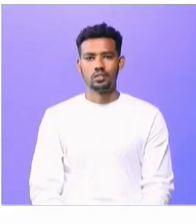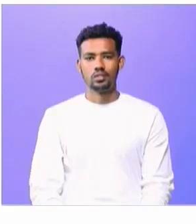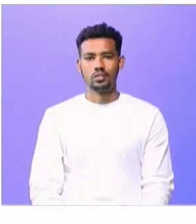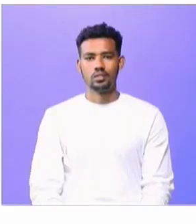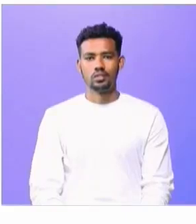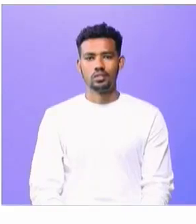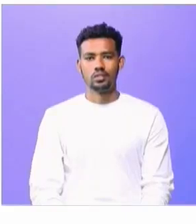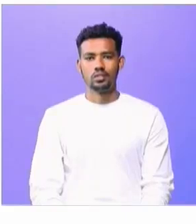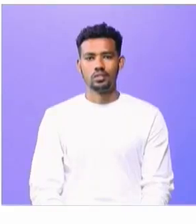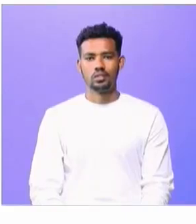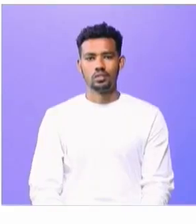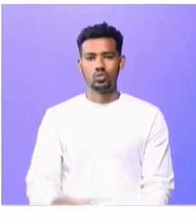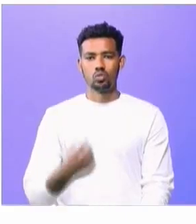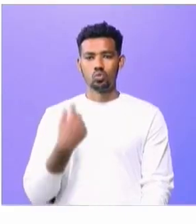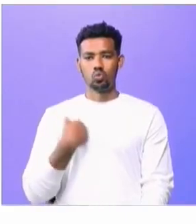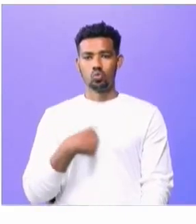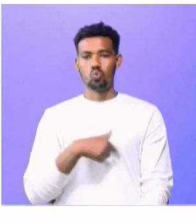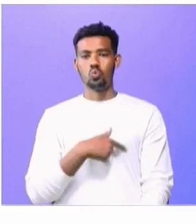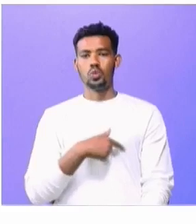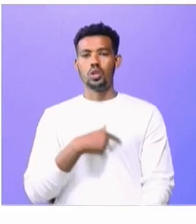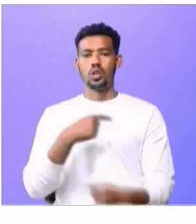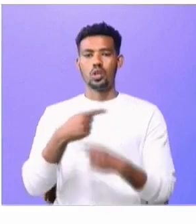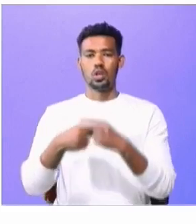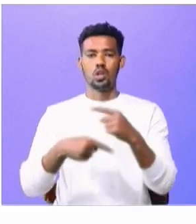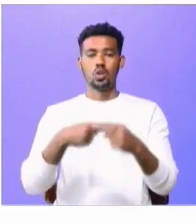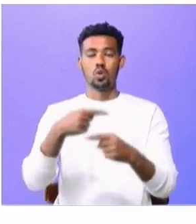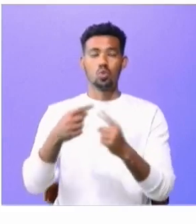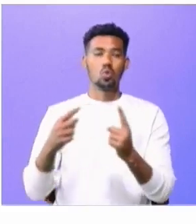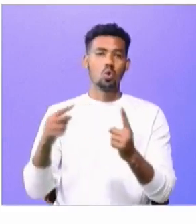blank 3 o'clock.